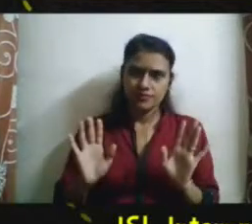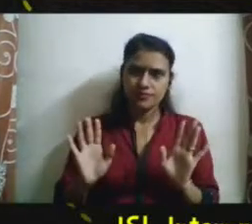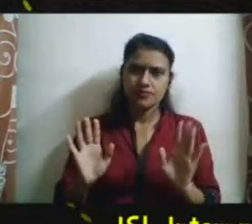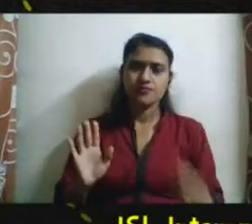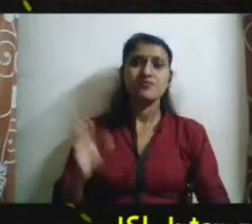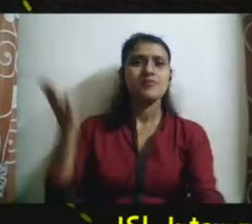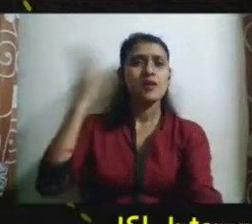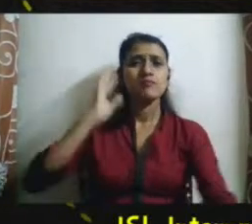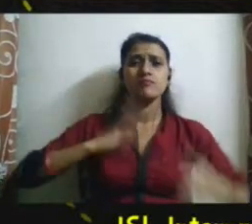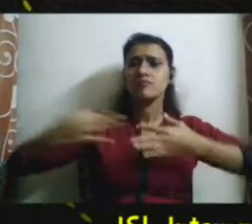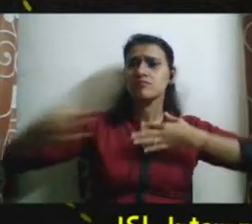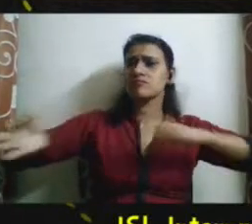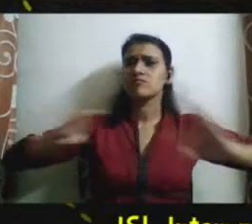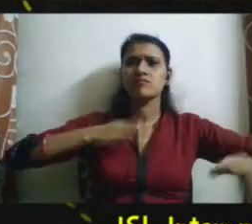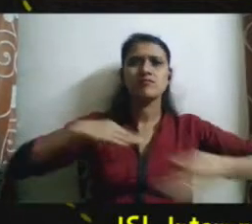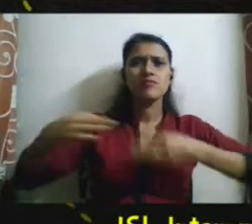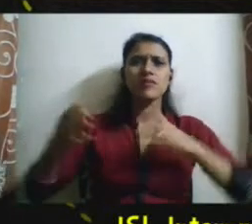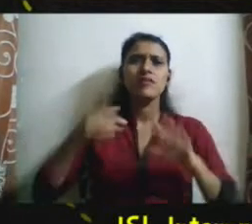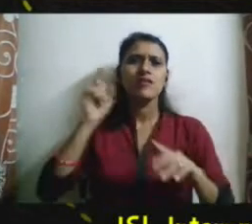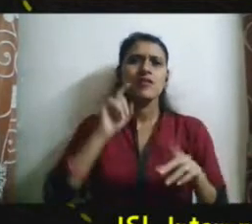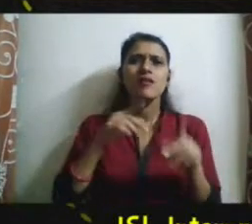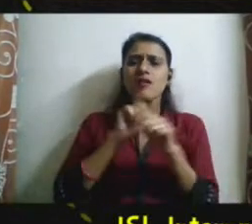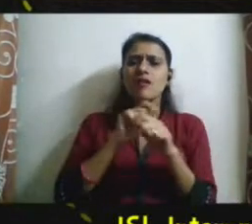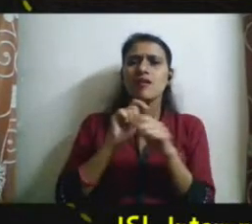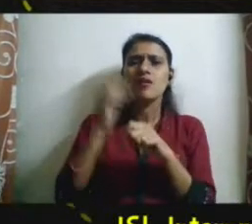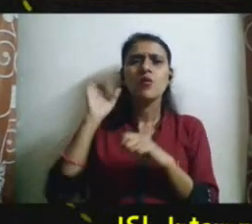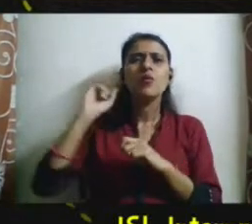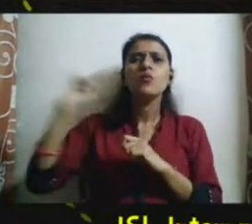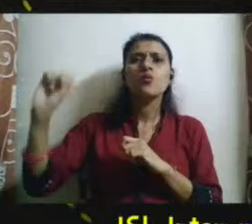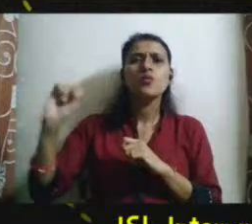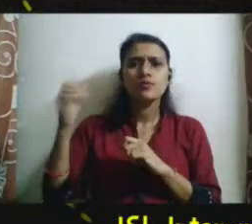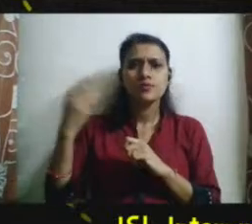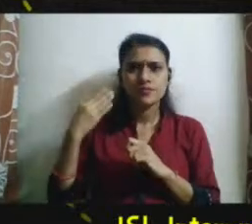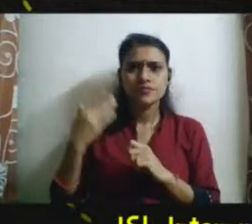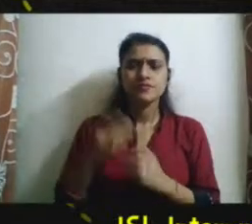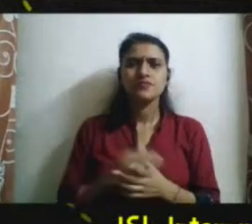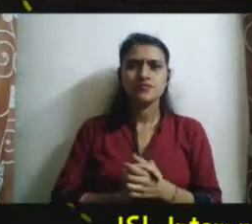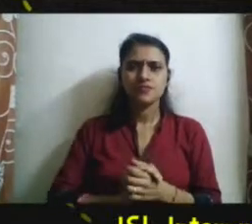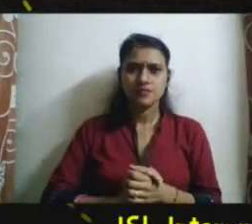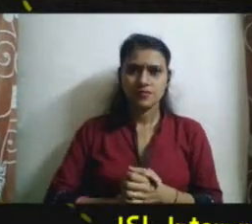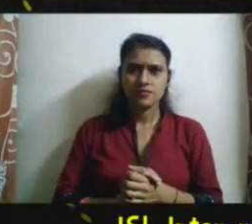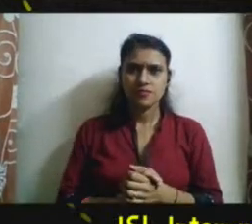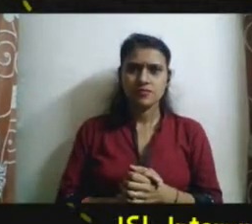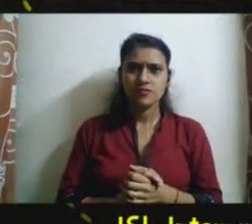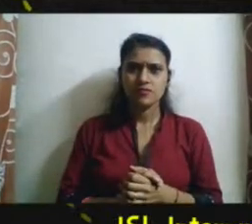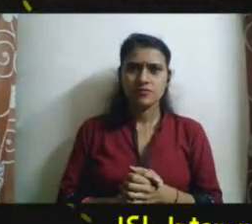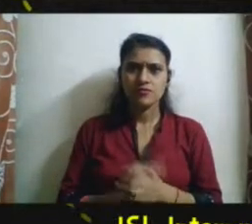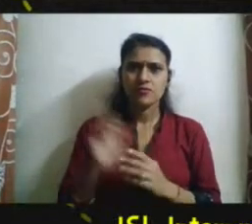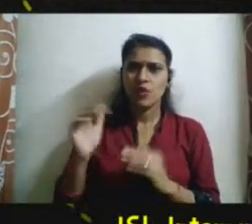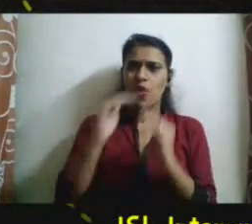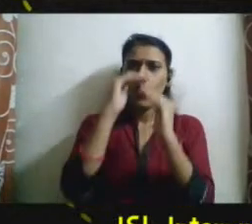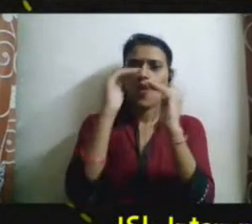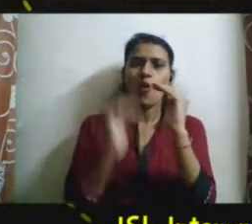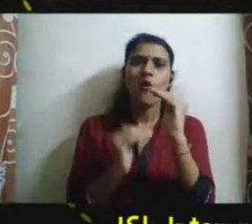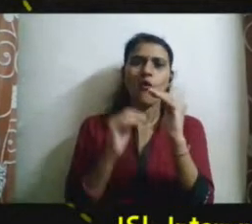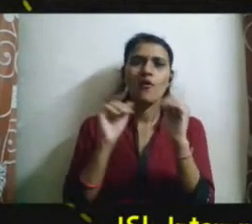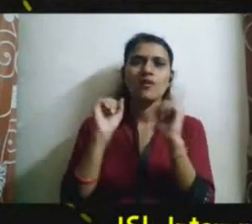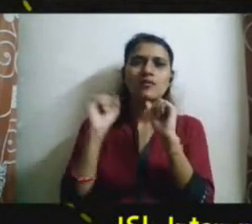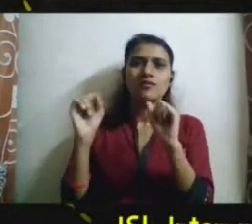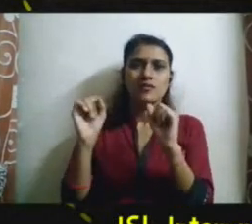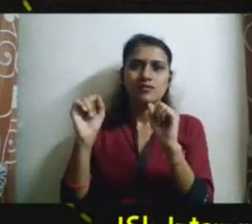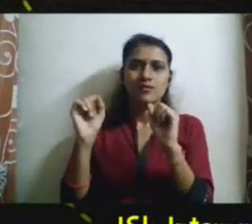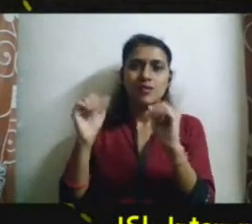has led to its being given a kind of lower place in the